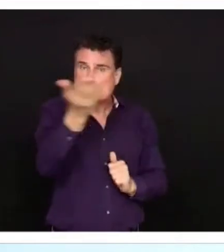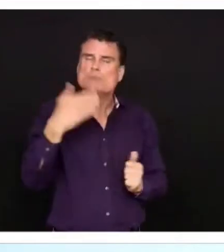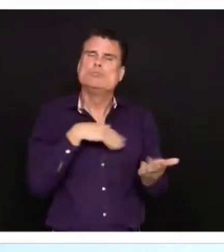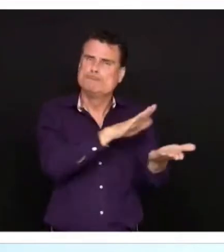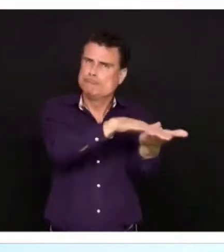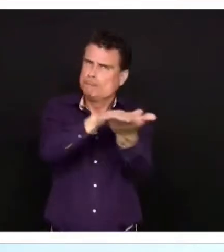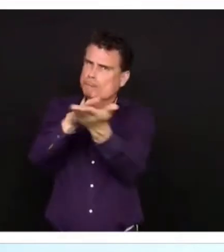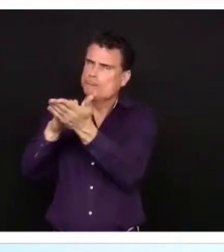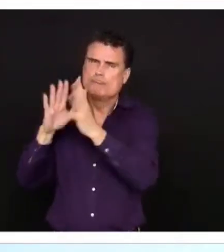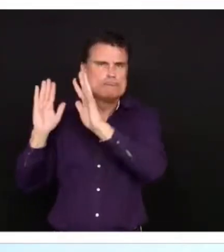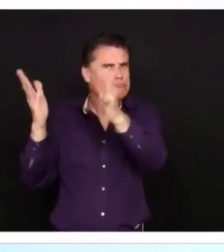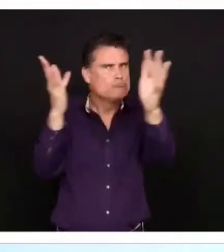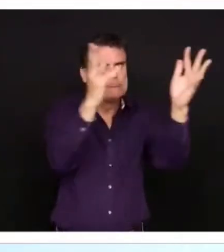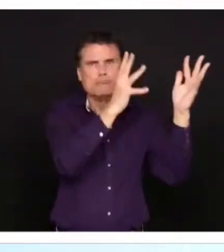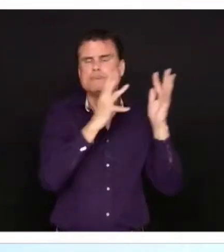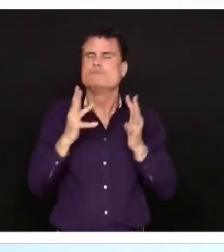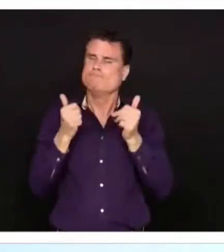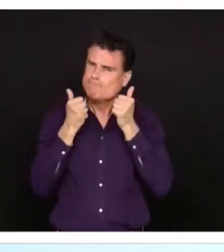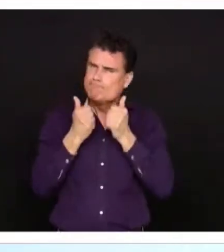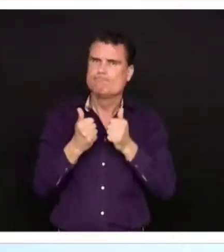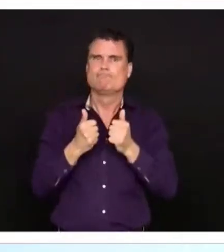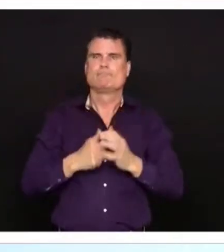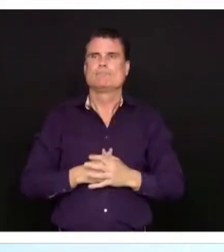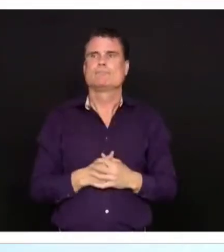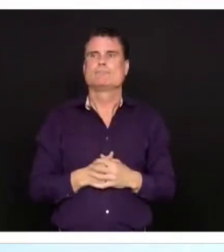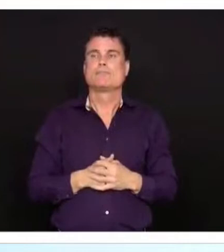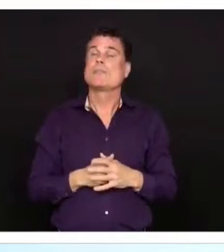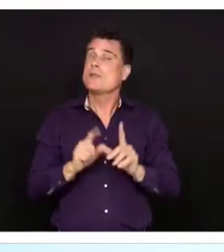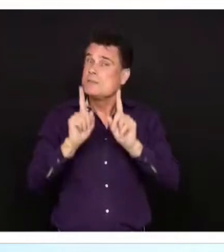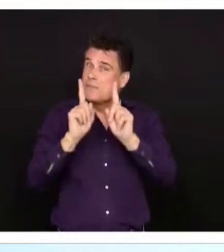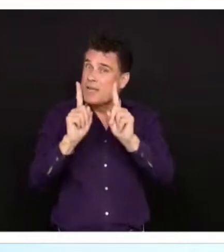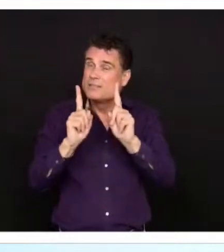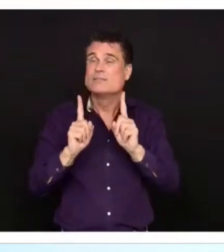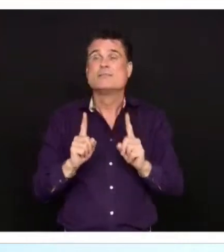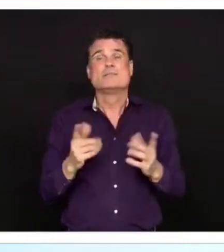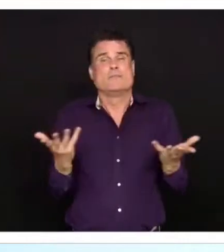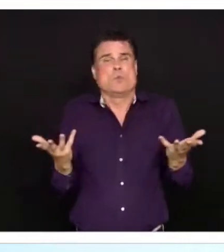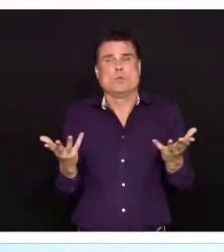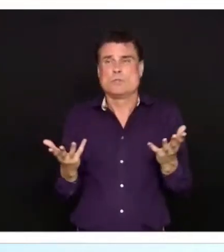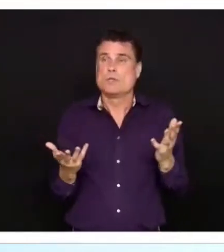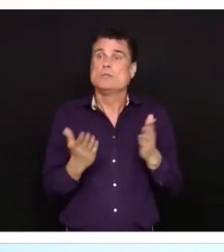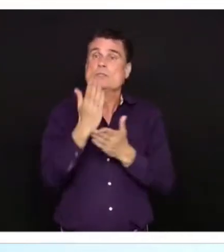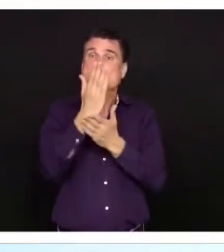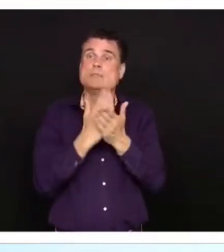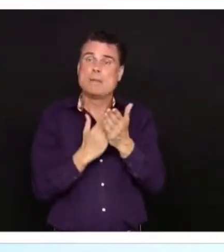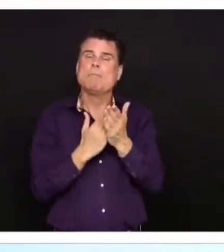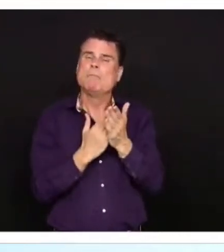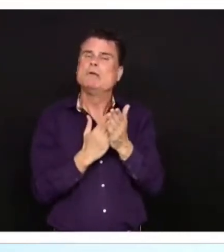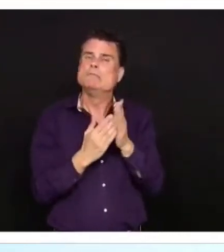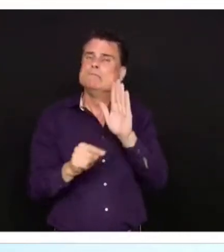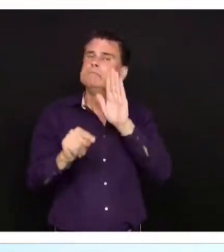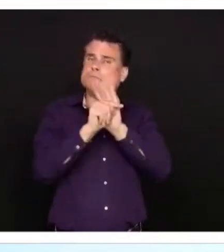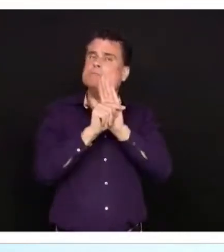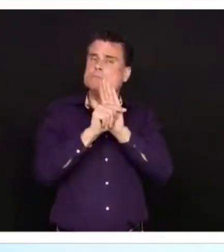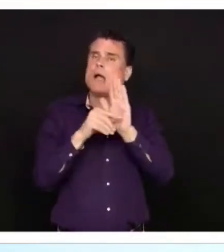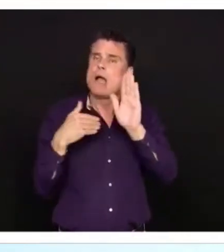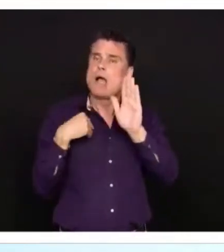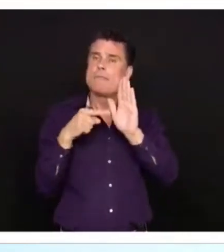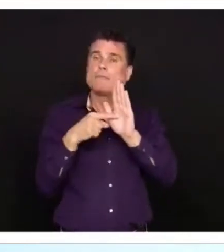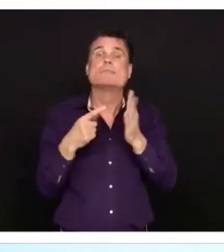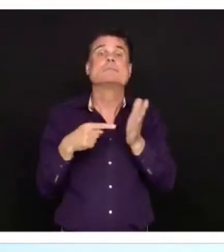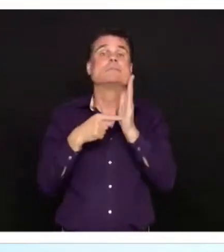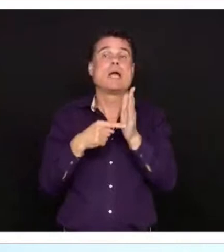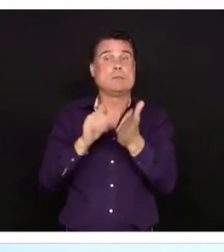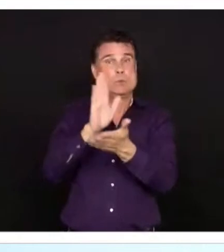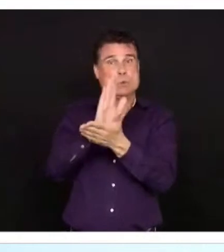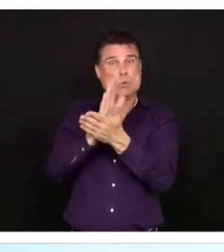It's bad for our health that surgeries are canceled. It's bad for our health that we can't visit our loved ones in long-term